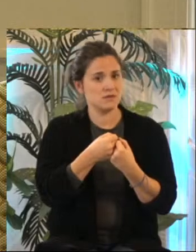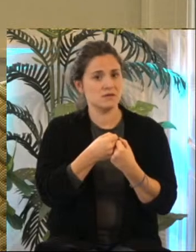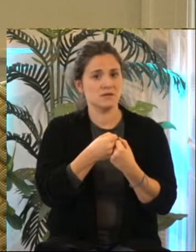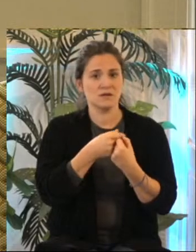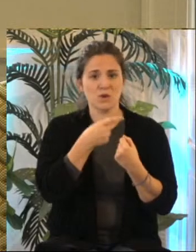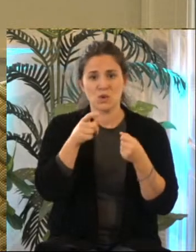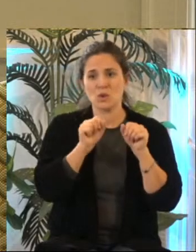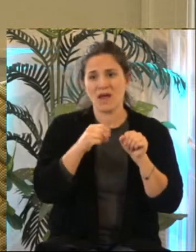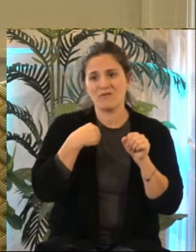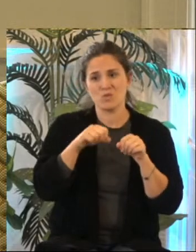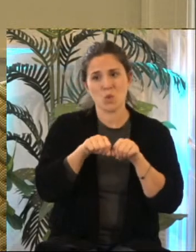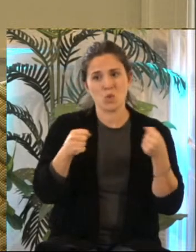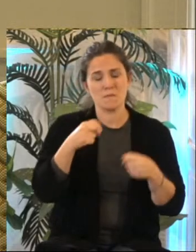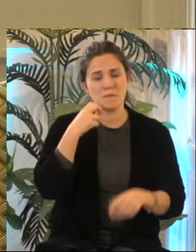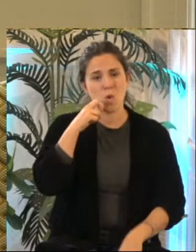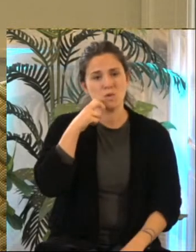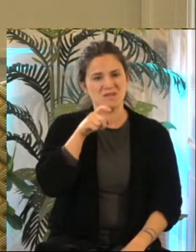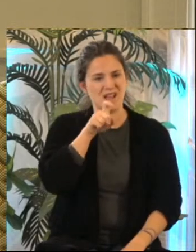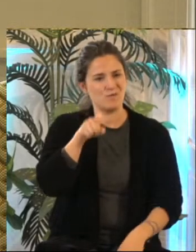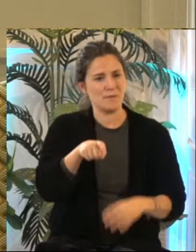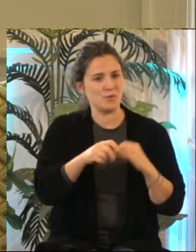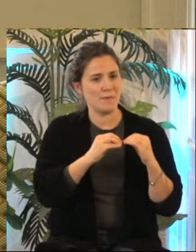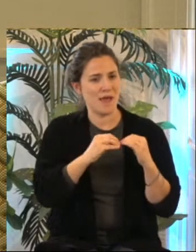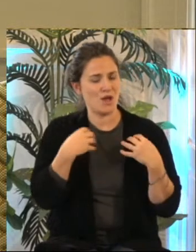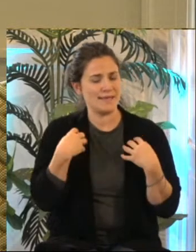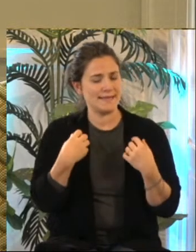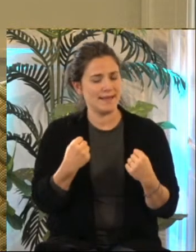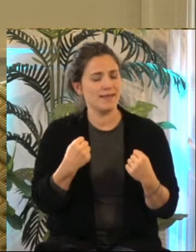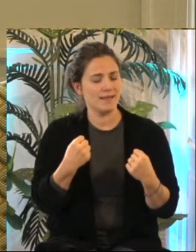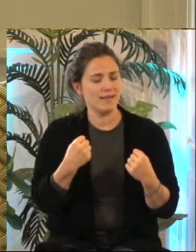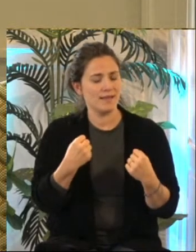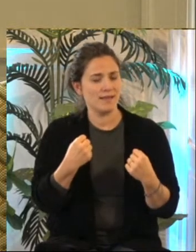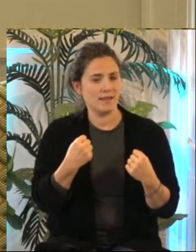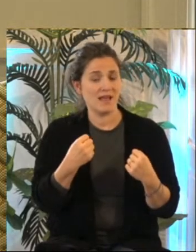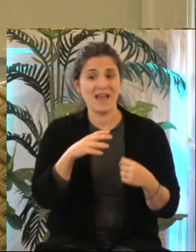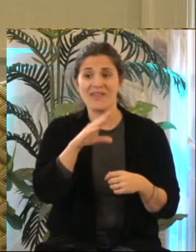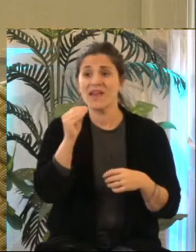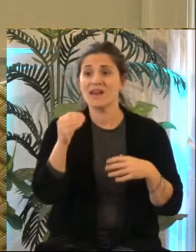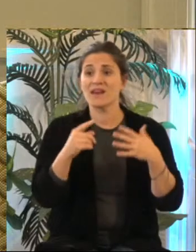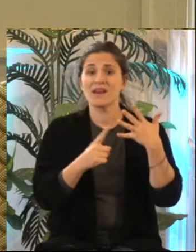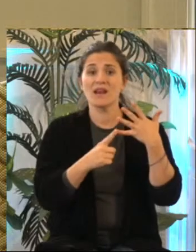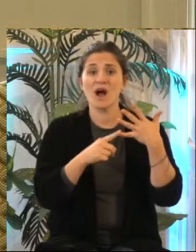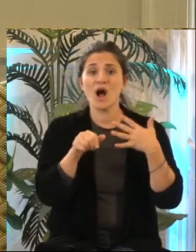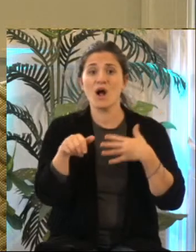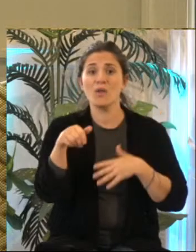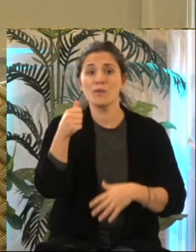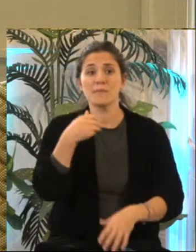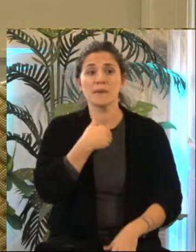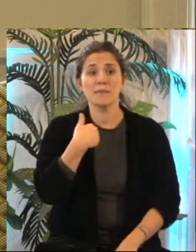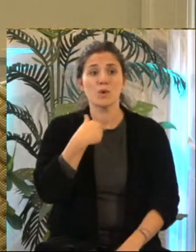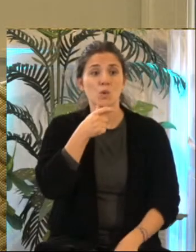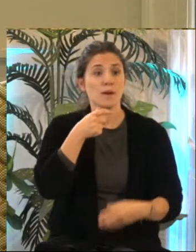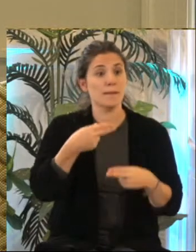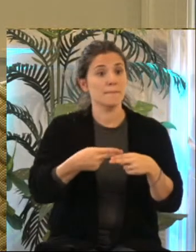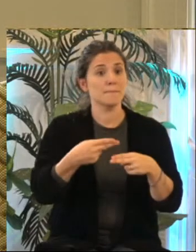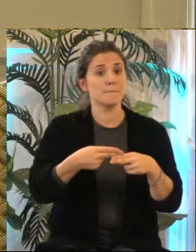broken bones that are going to need to be repaired. And then a longtime member, who was a wonderful pediatrician